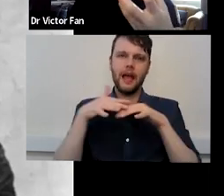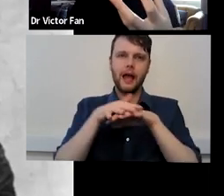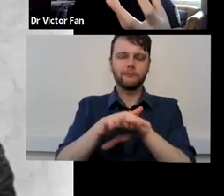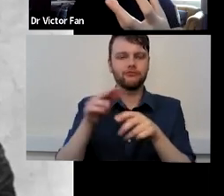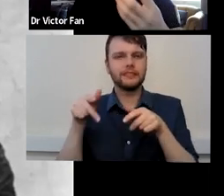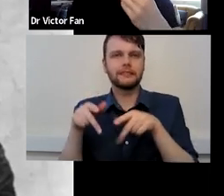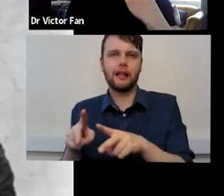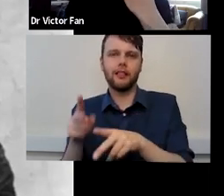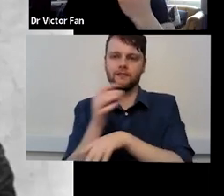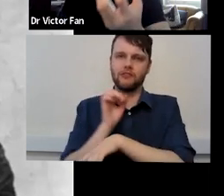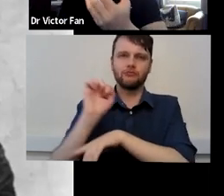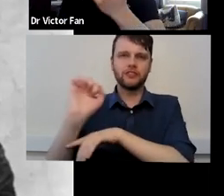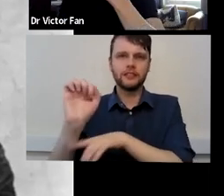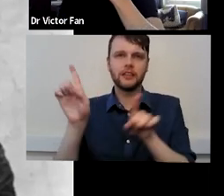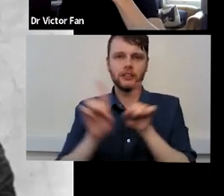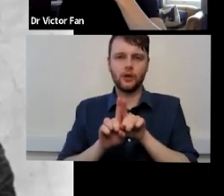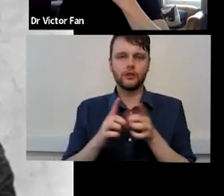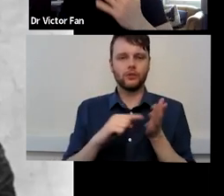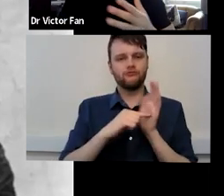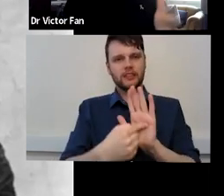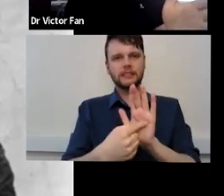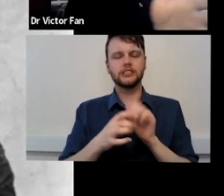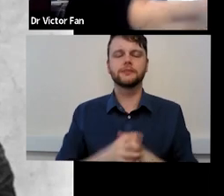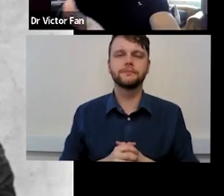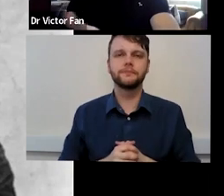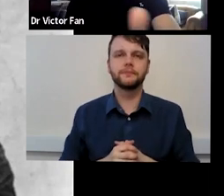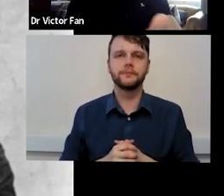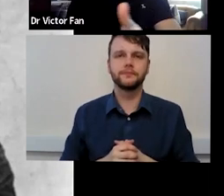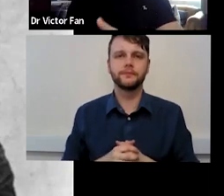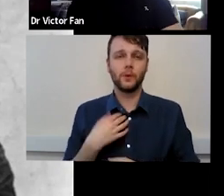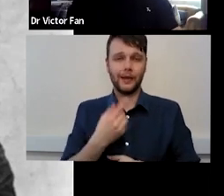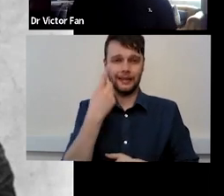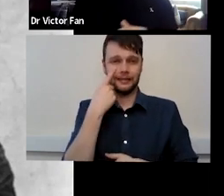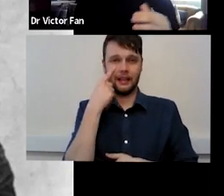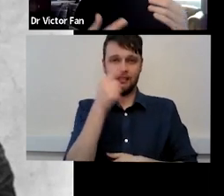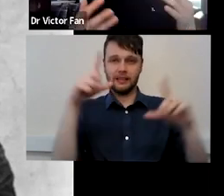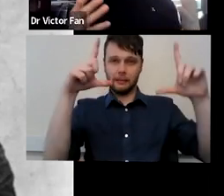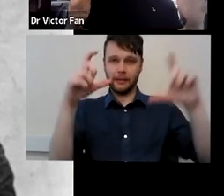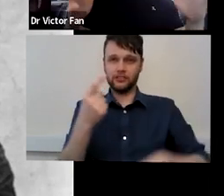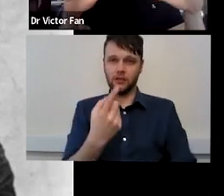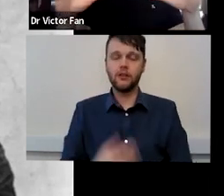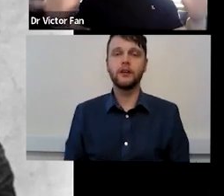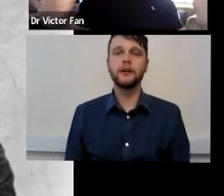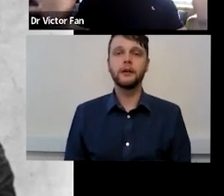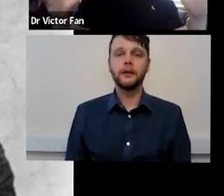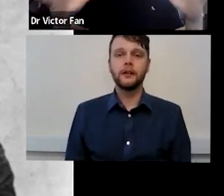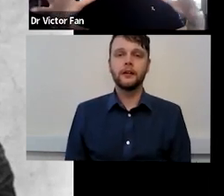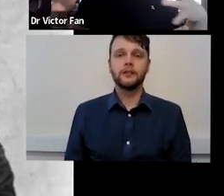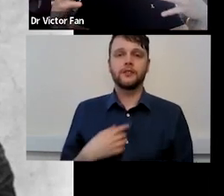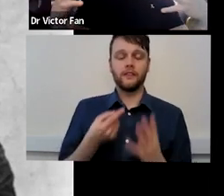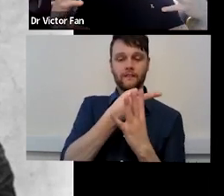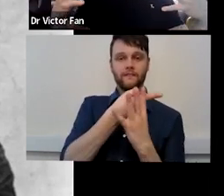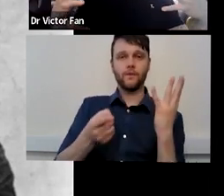of representation and also presentation. And so, as you can see in this particular picture, you can see that the four